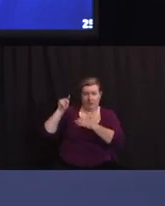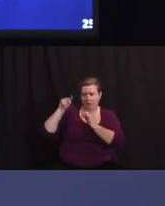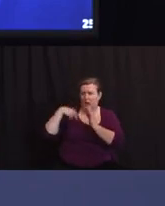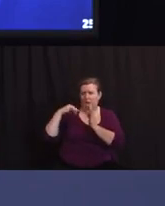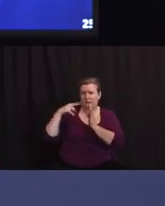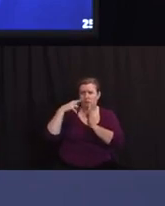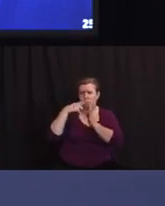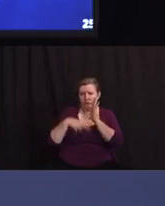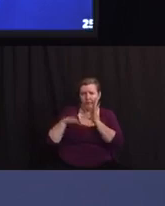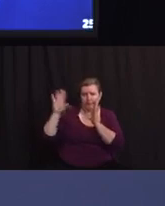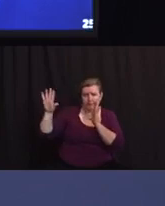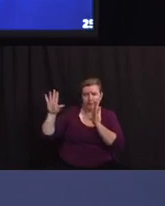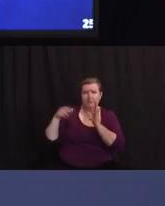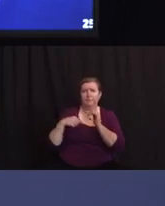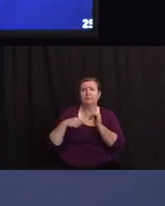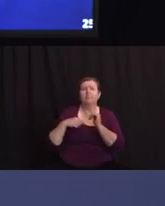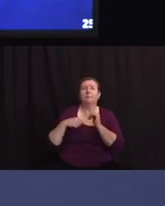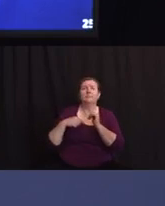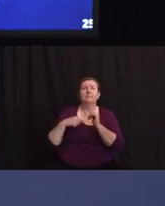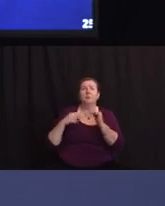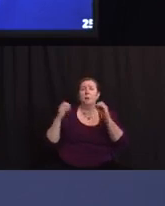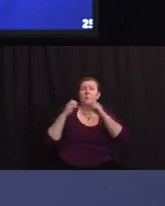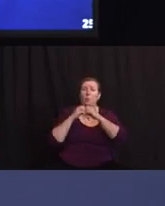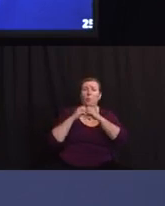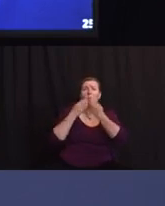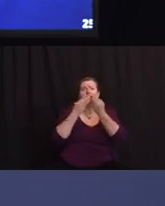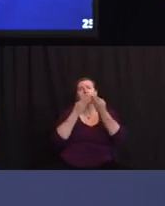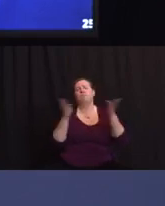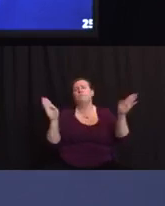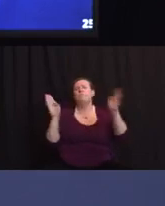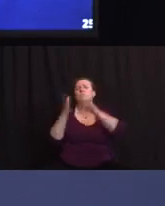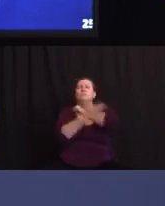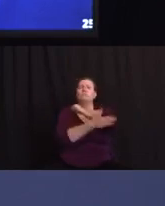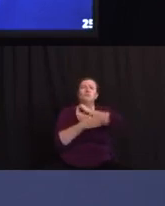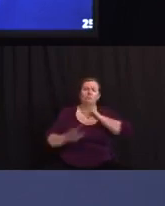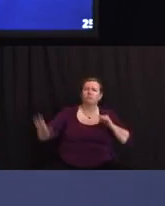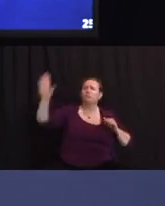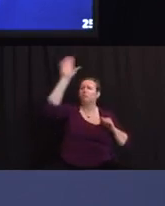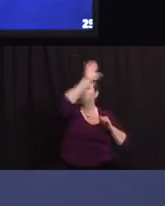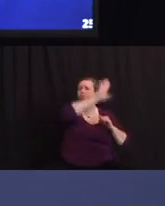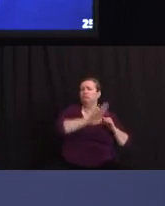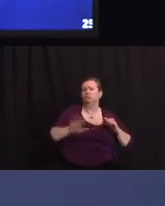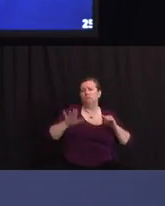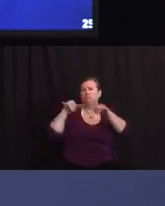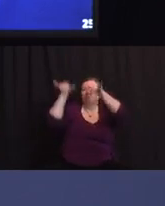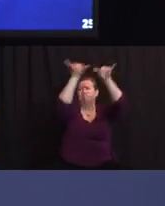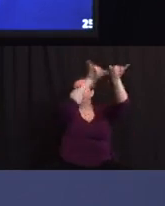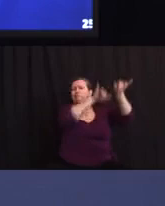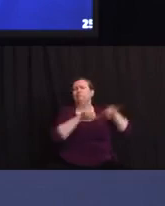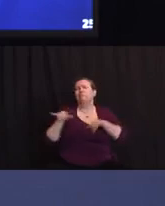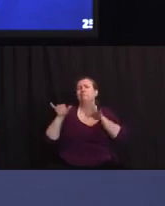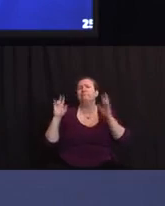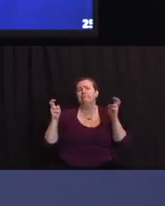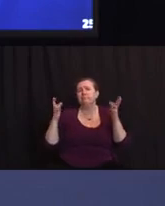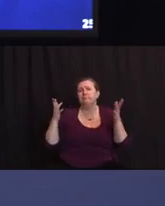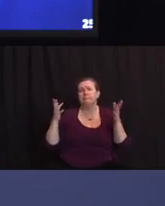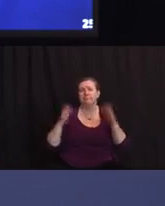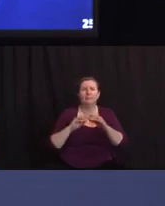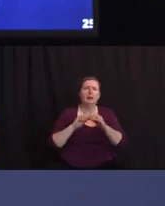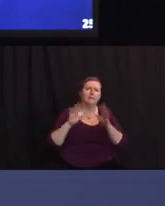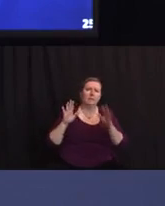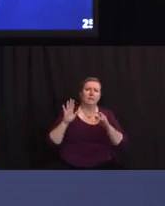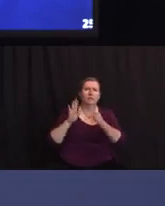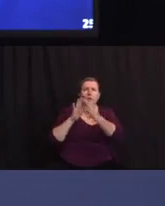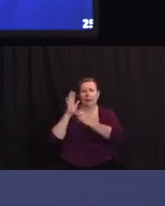they're appealing to a national perspective. I also obviously spent a lot of time reading the